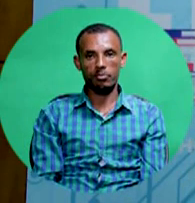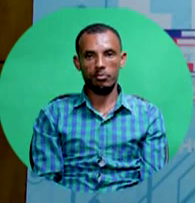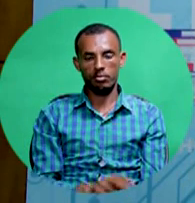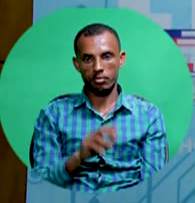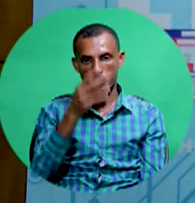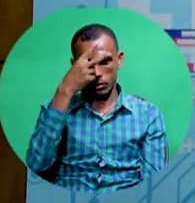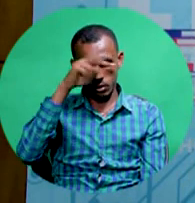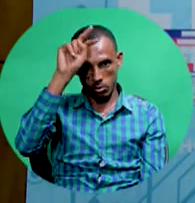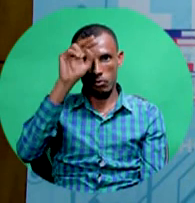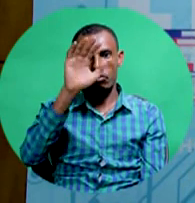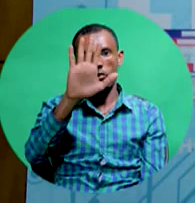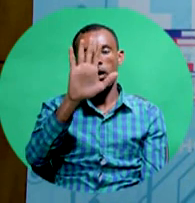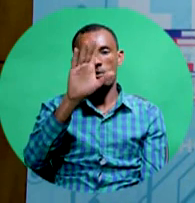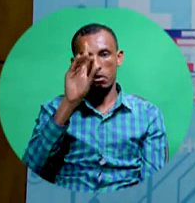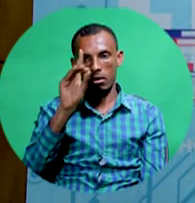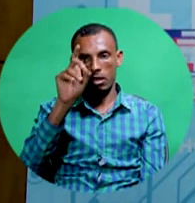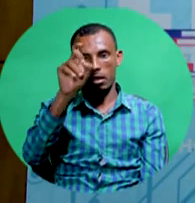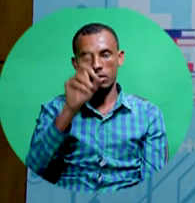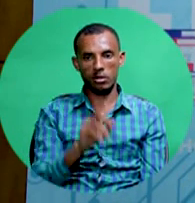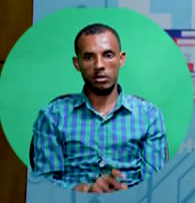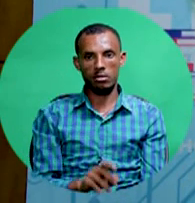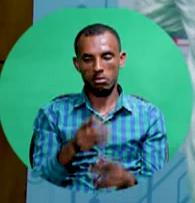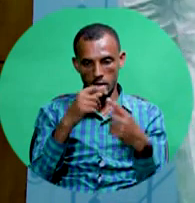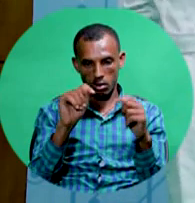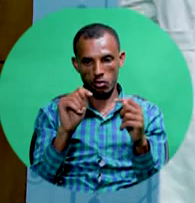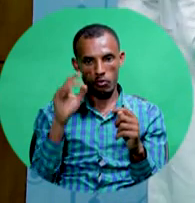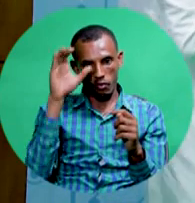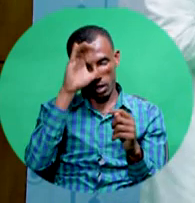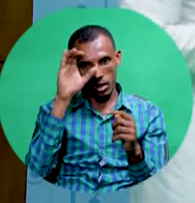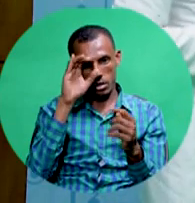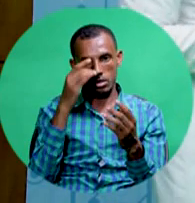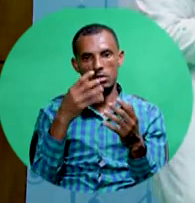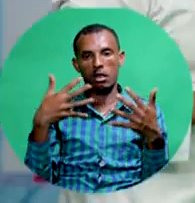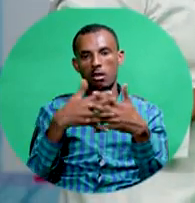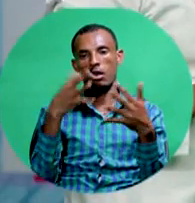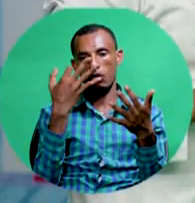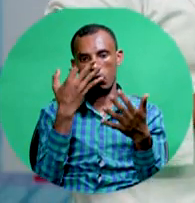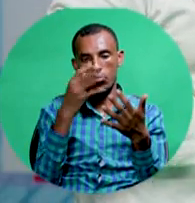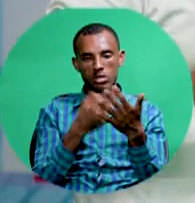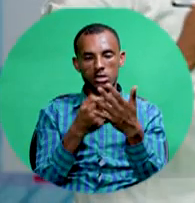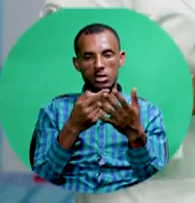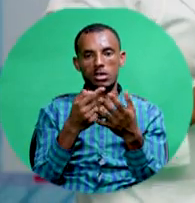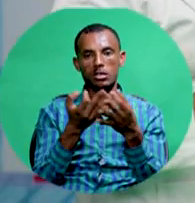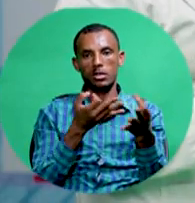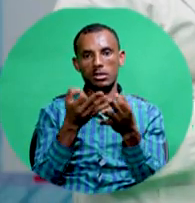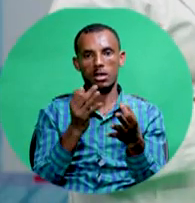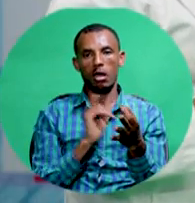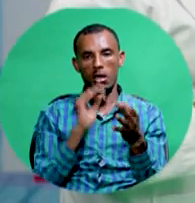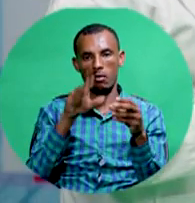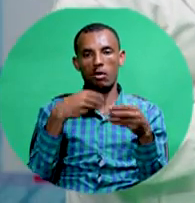the power of 5 dx. Try to find the integral of this expression. I'll give